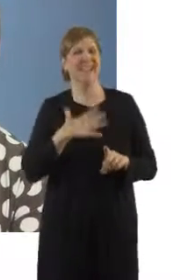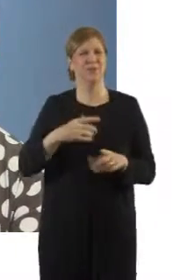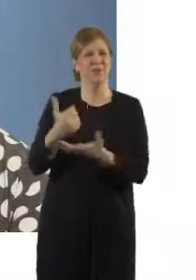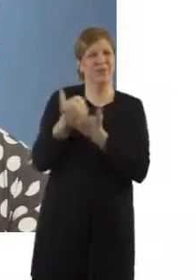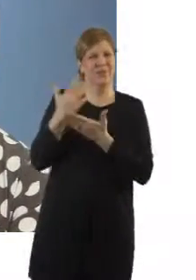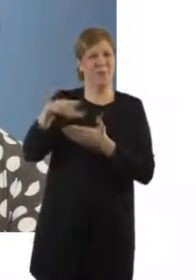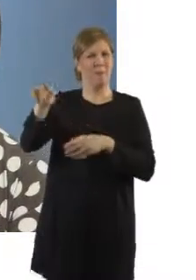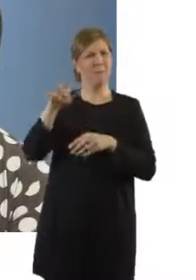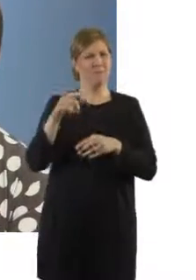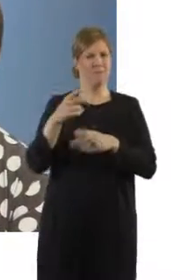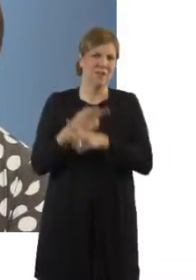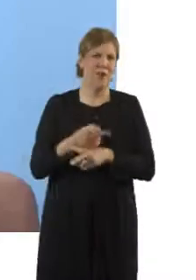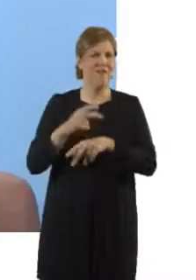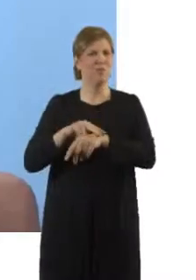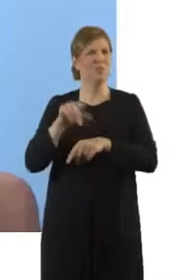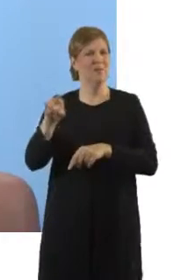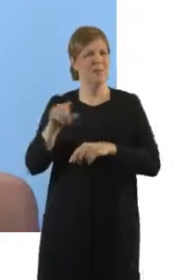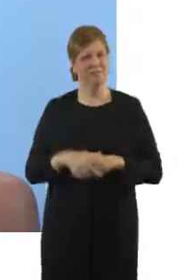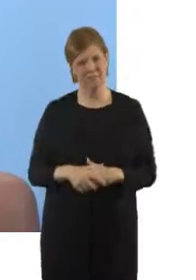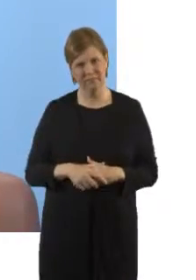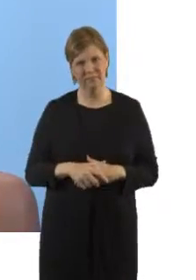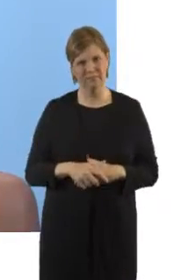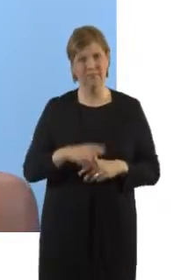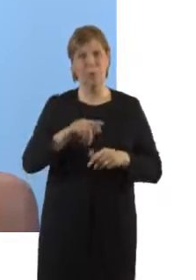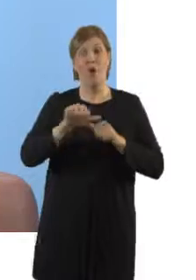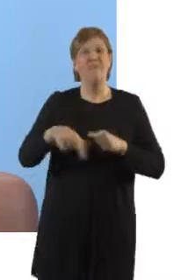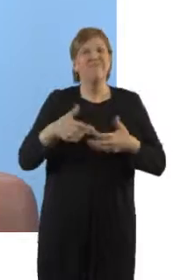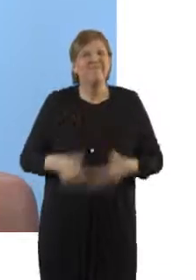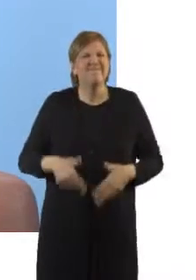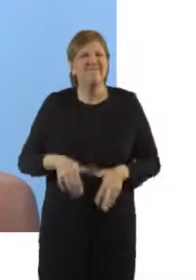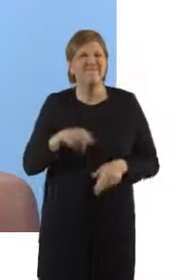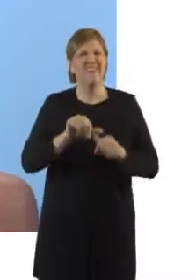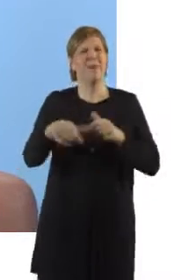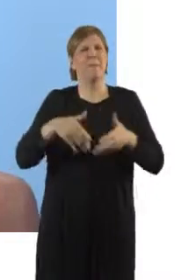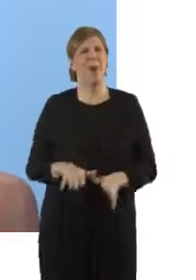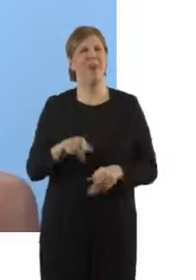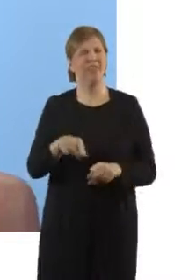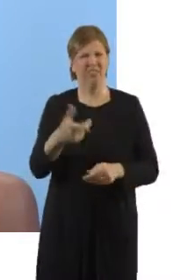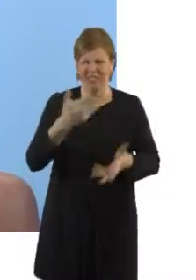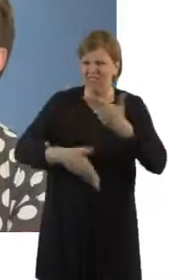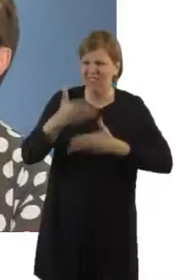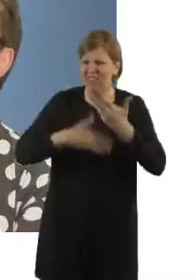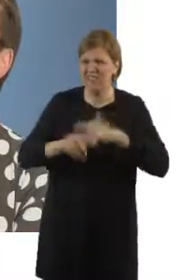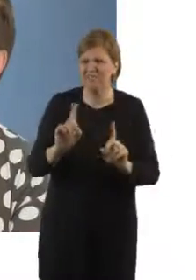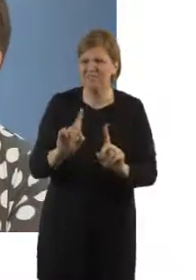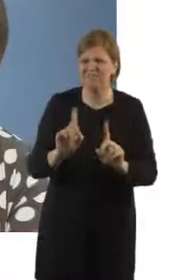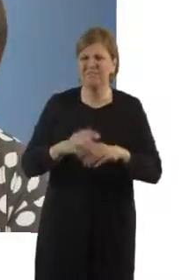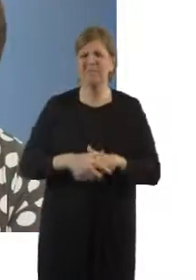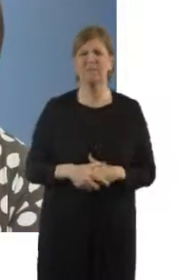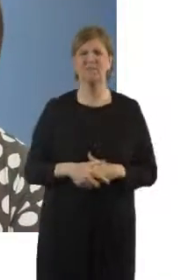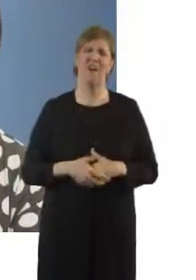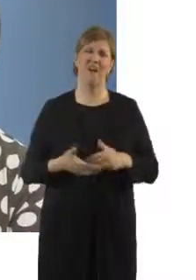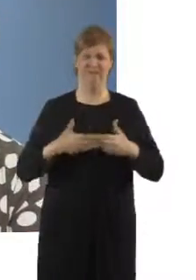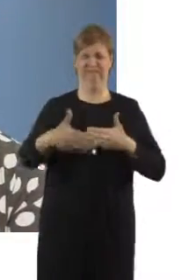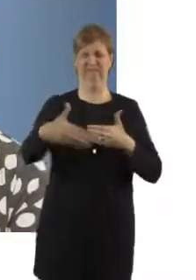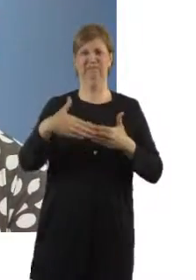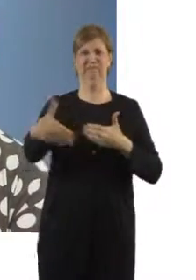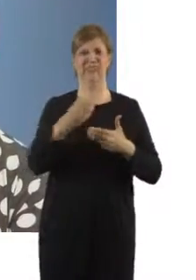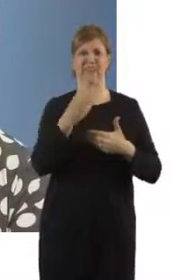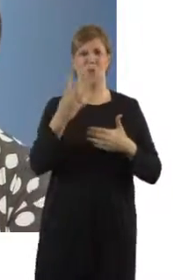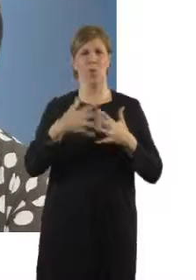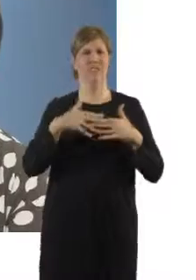advice from her midwife or her GP. There's a discharge that happens after giving birth. Can you tell us more about it? For the next 3 to 4 weeks,